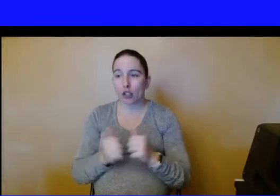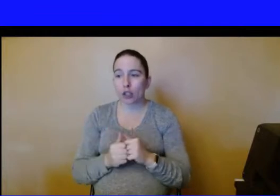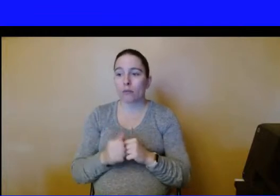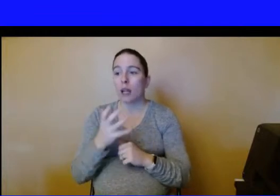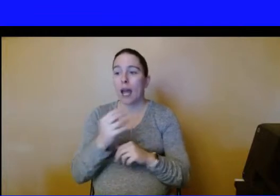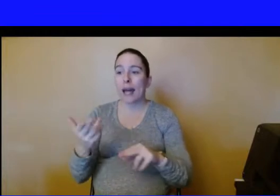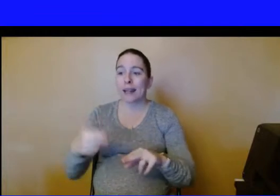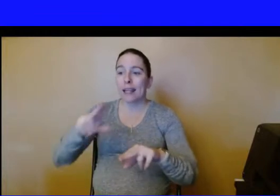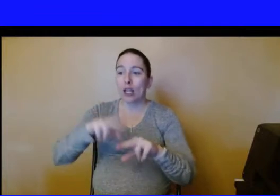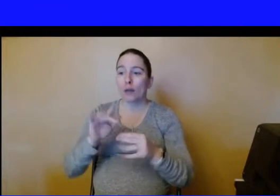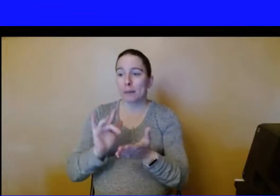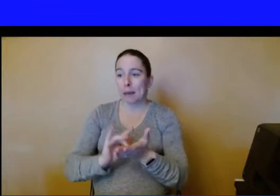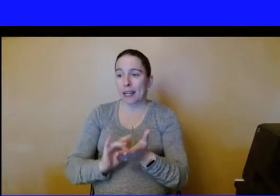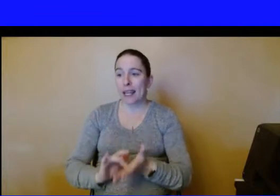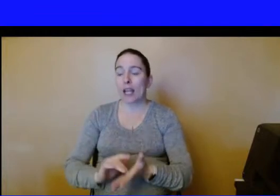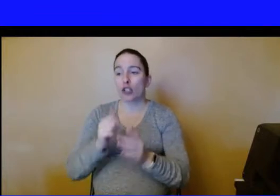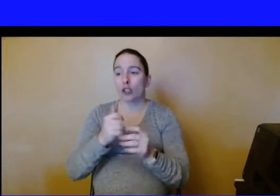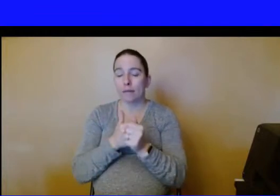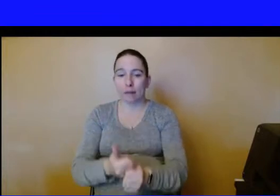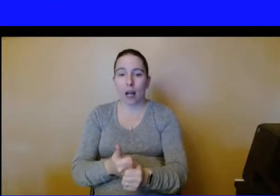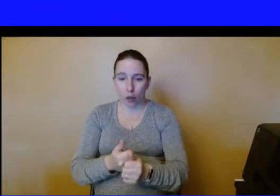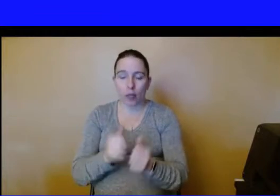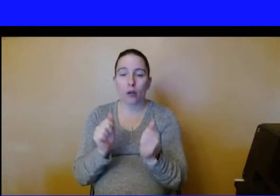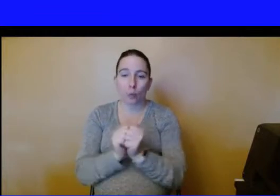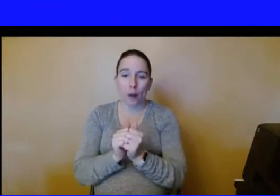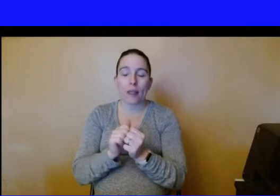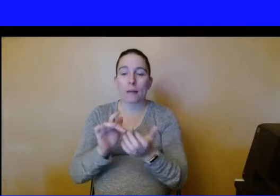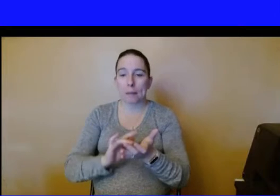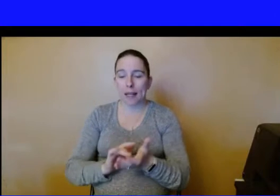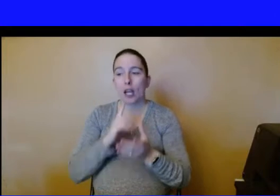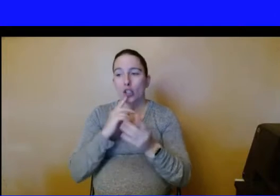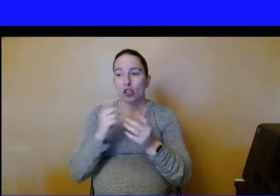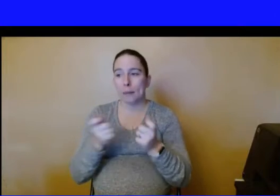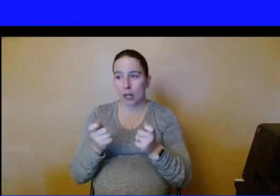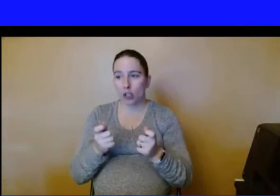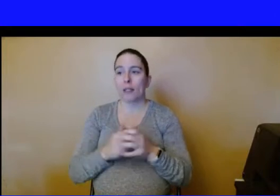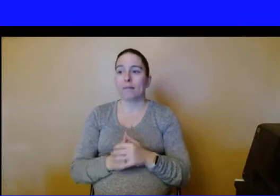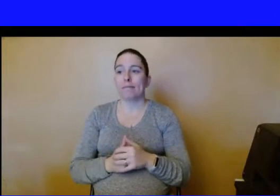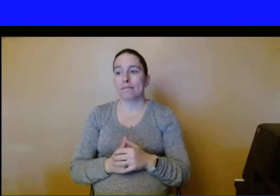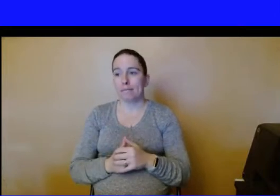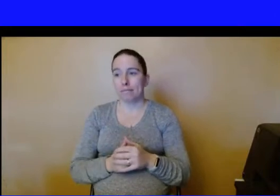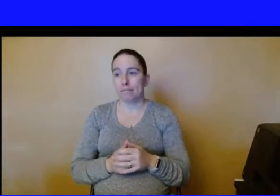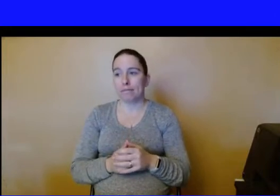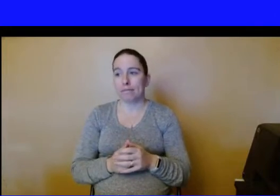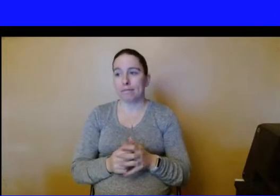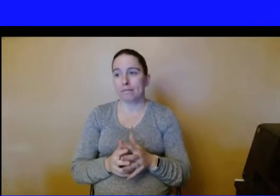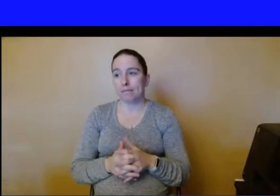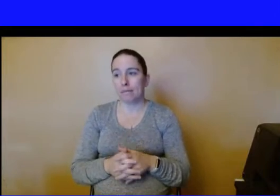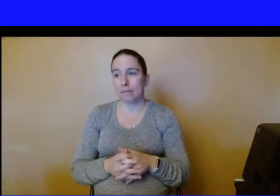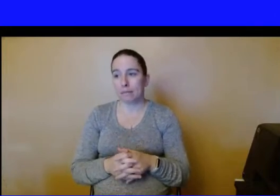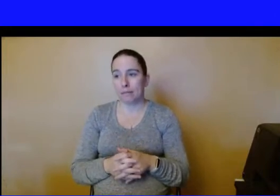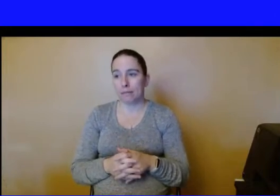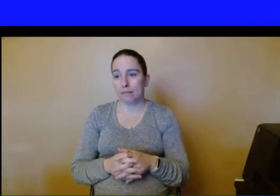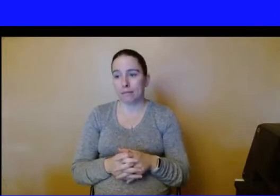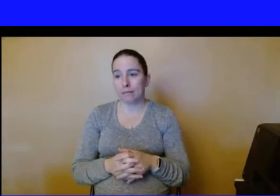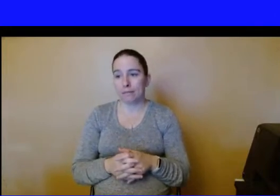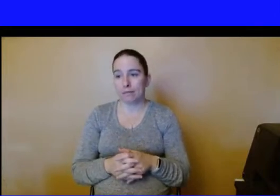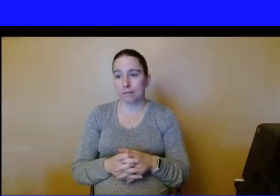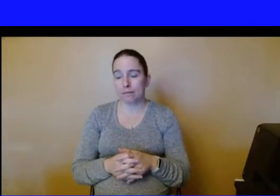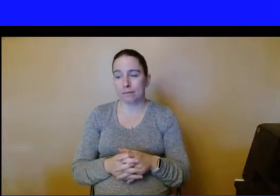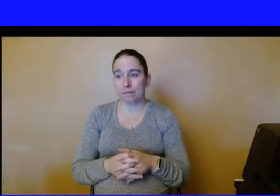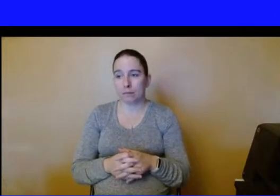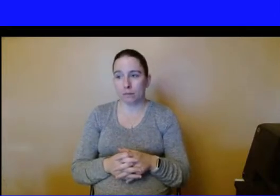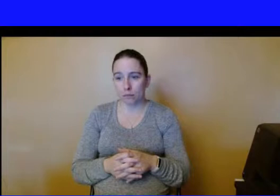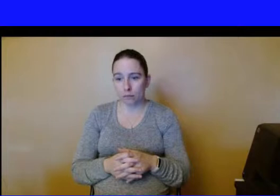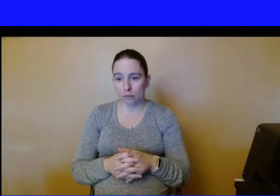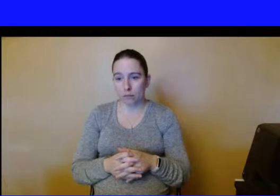there any questions, comments? Let me actually individually ask each of you if there are